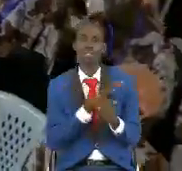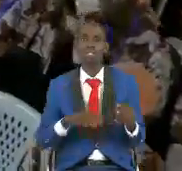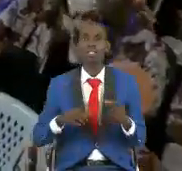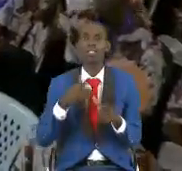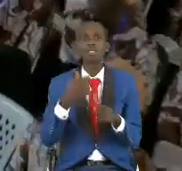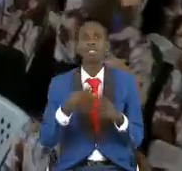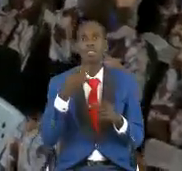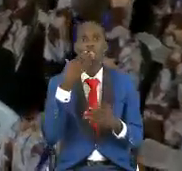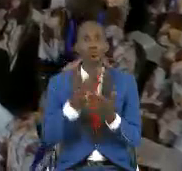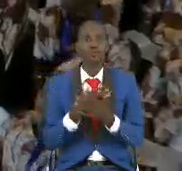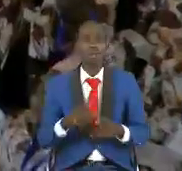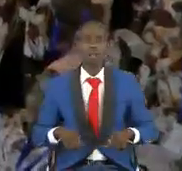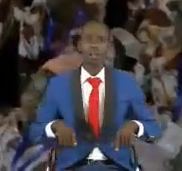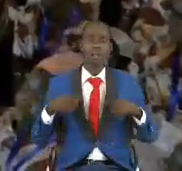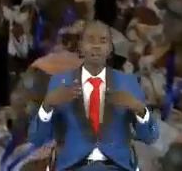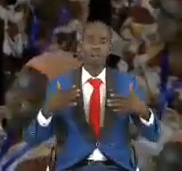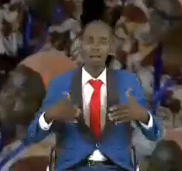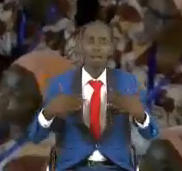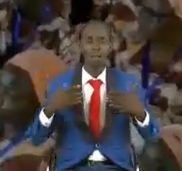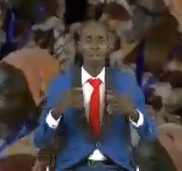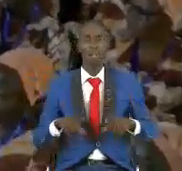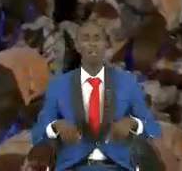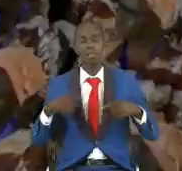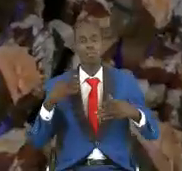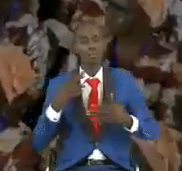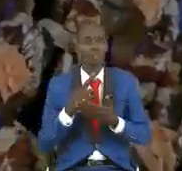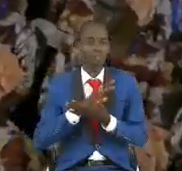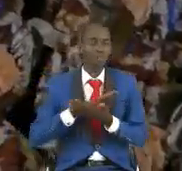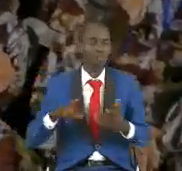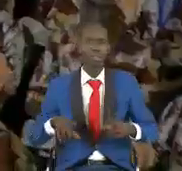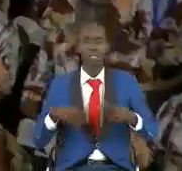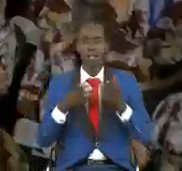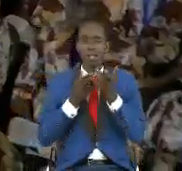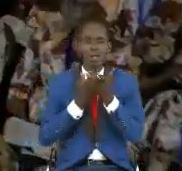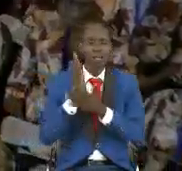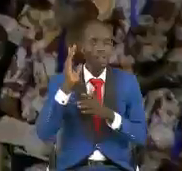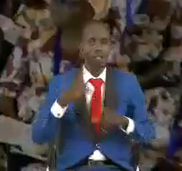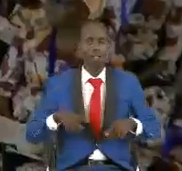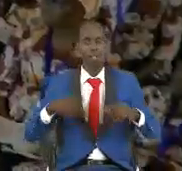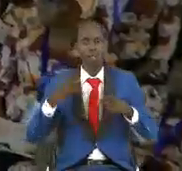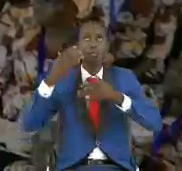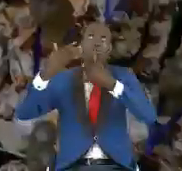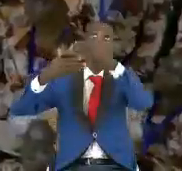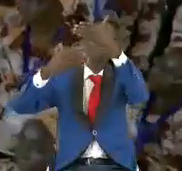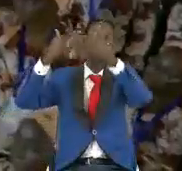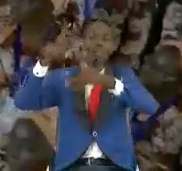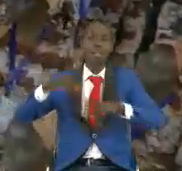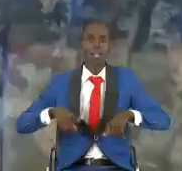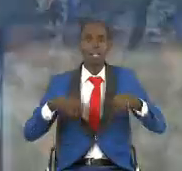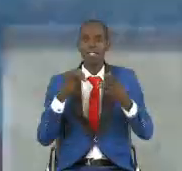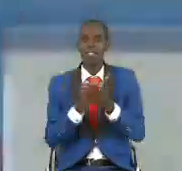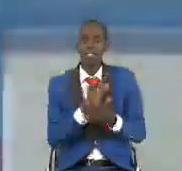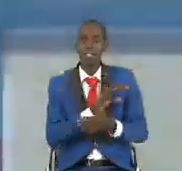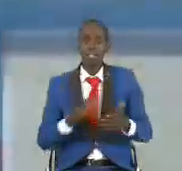happy life, the righteous life, the right life, and the progressive life that Christ would